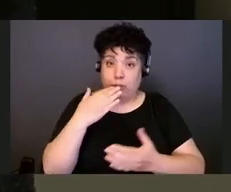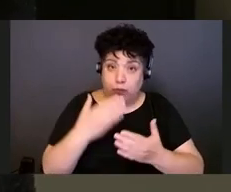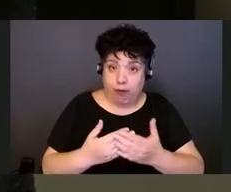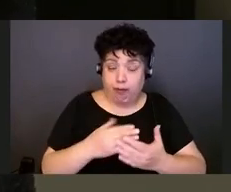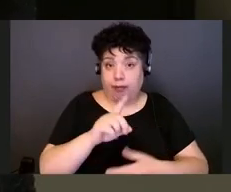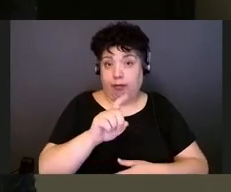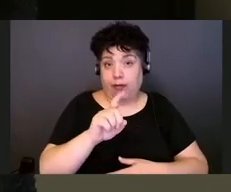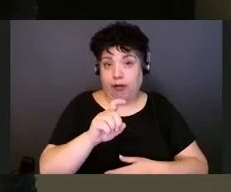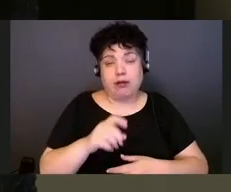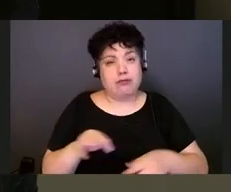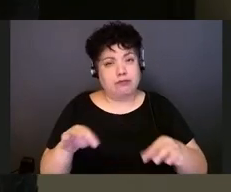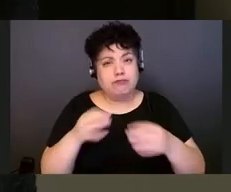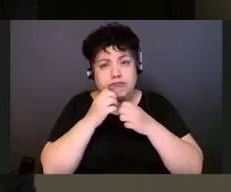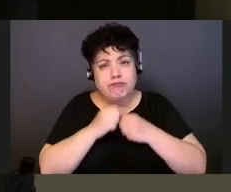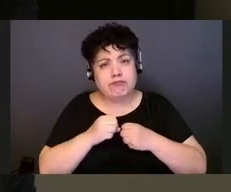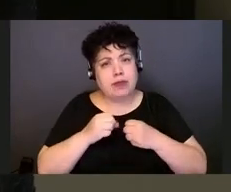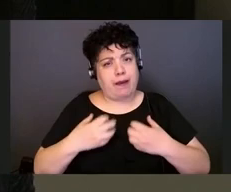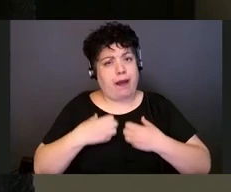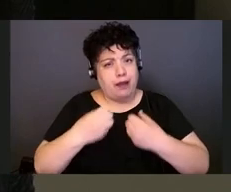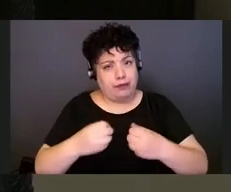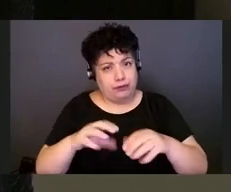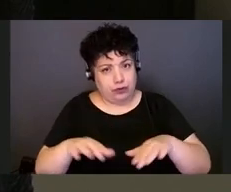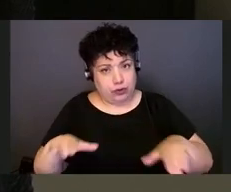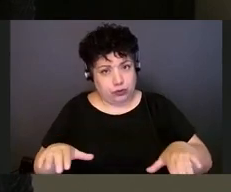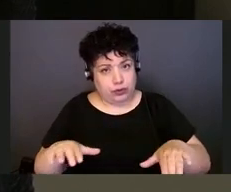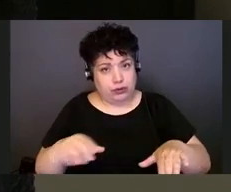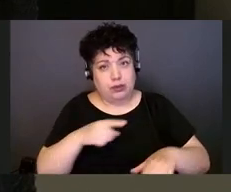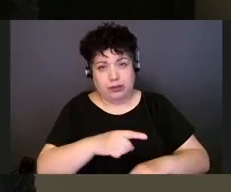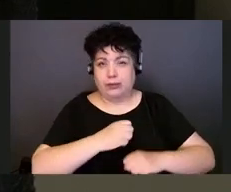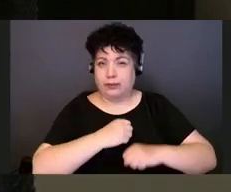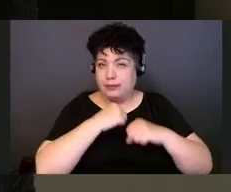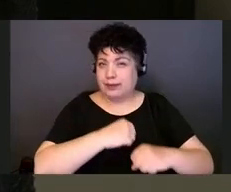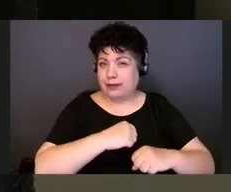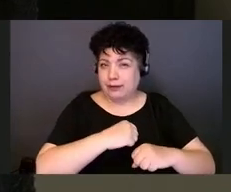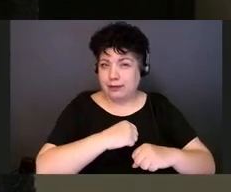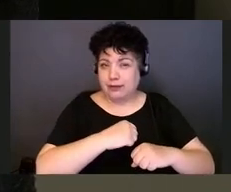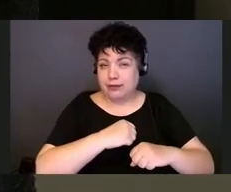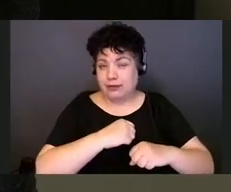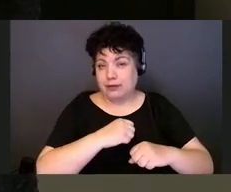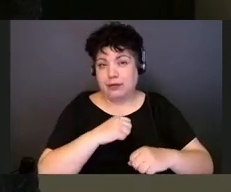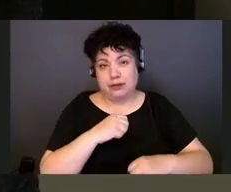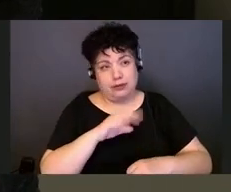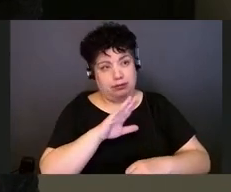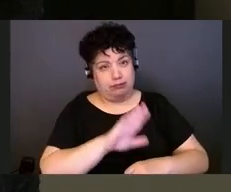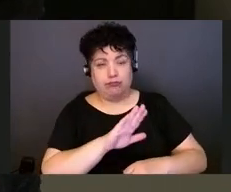their children, so they can be protected as they deserve.